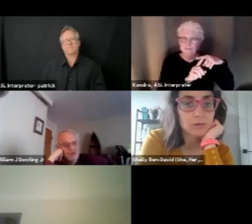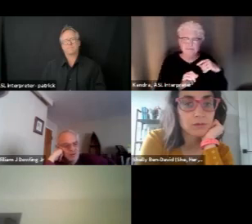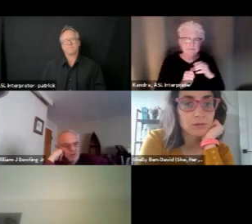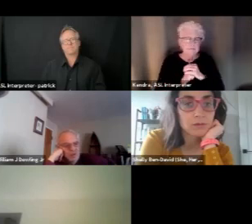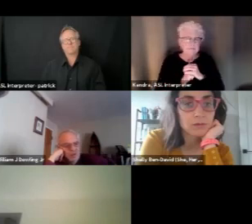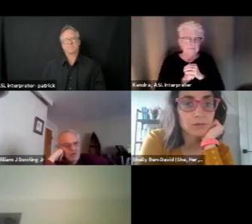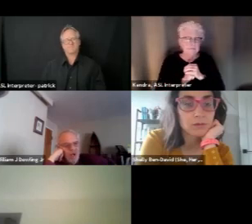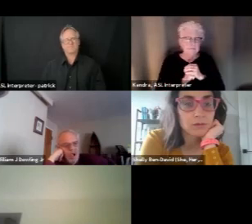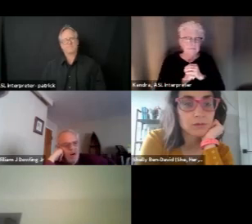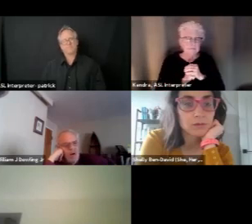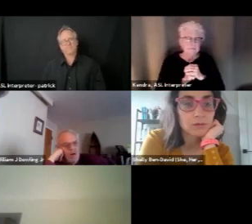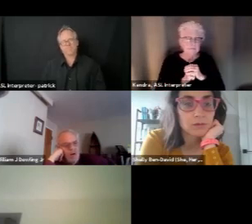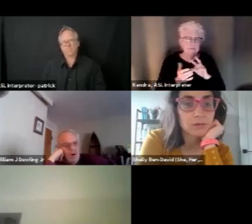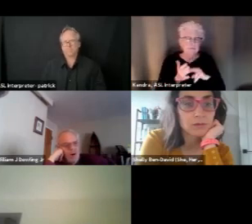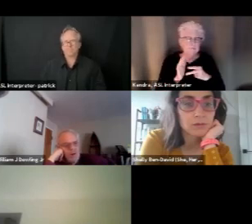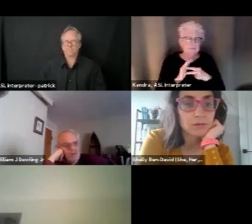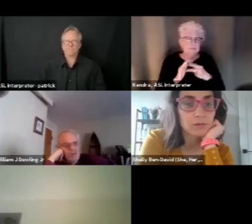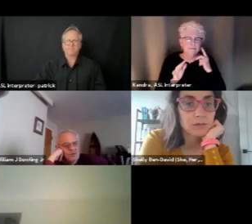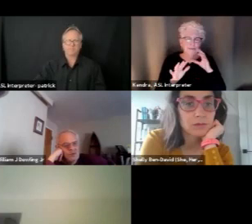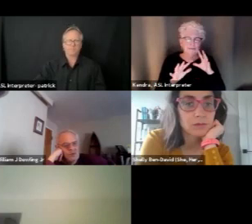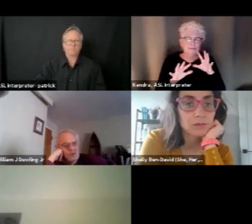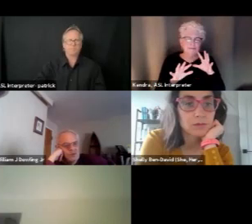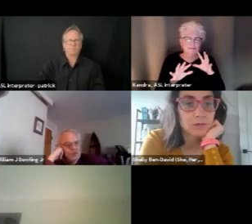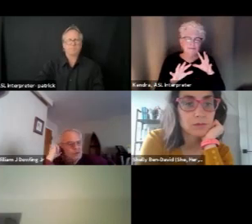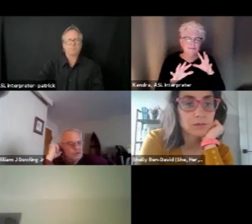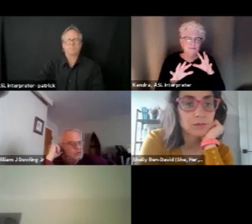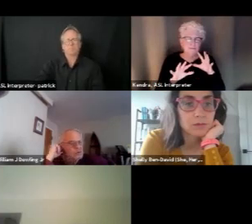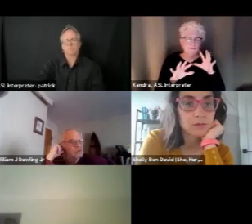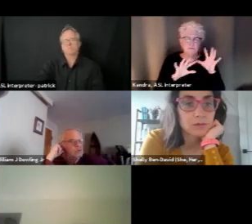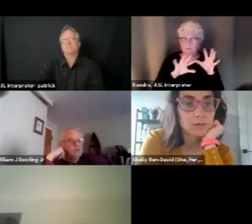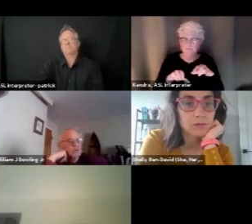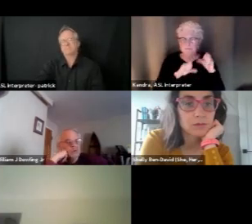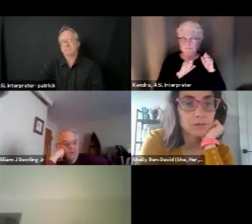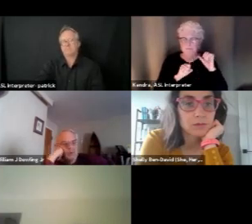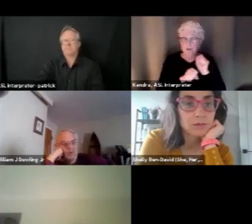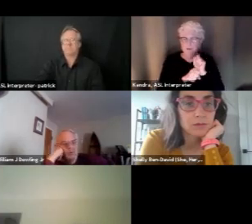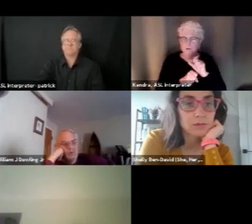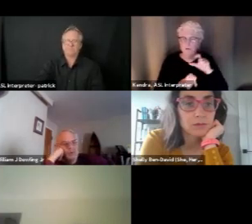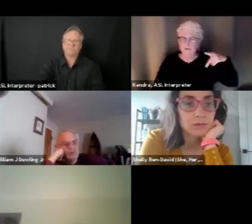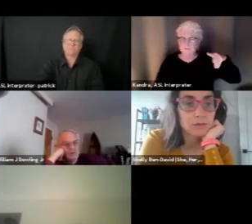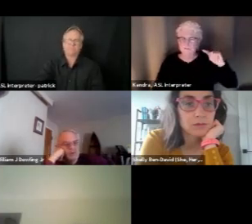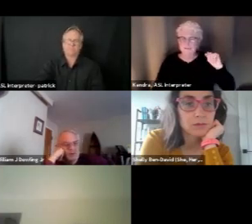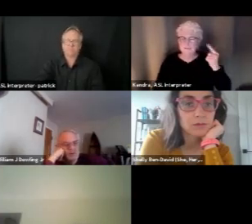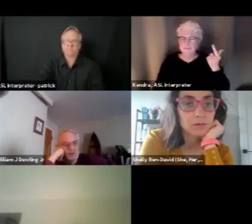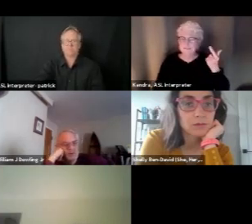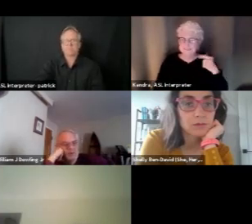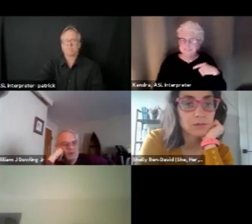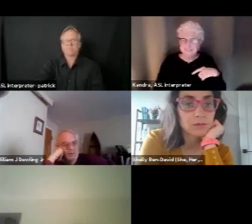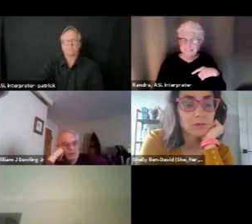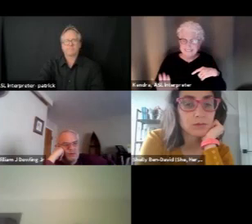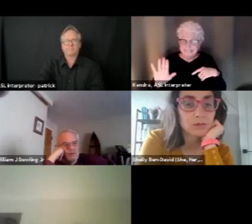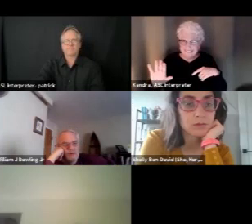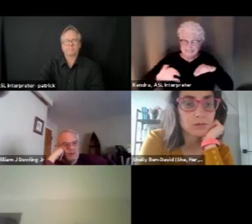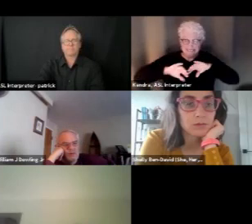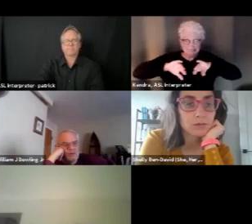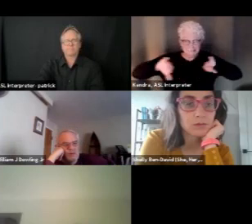being co-opting work on post-traumatic growth, and, kind of a culture of toxic positivity